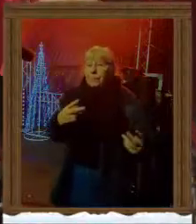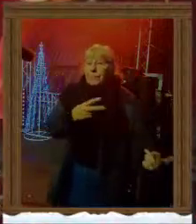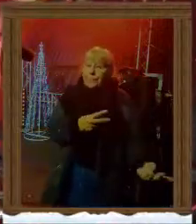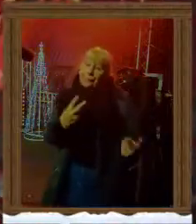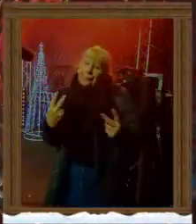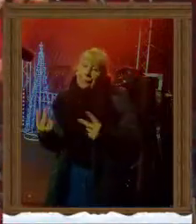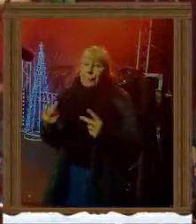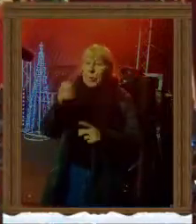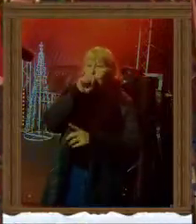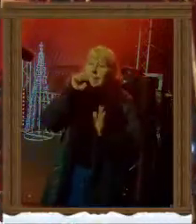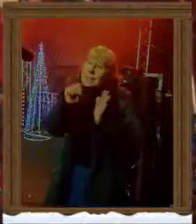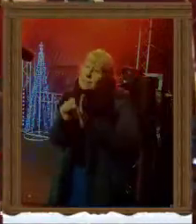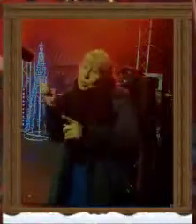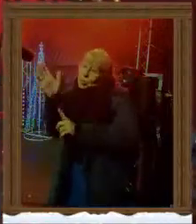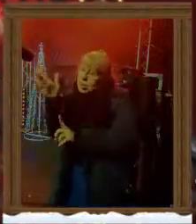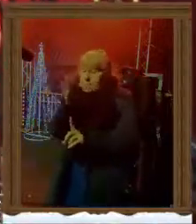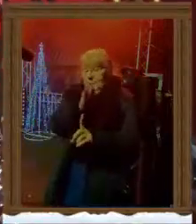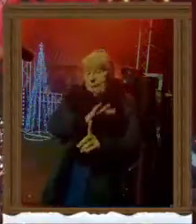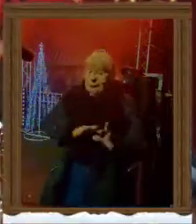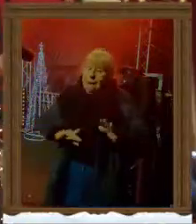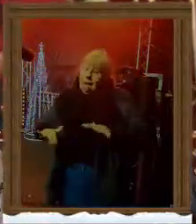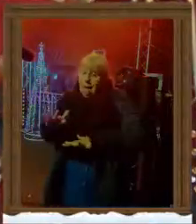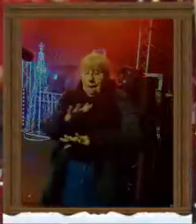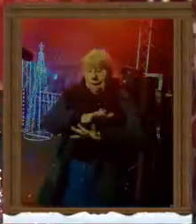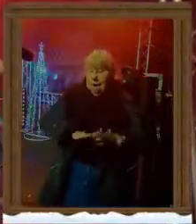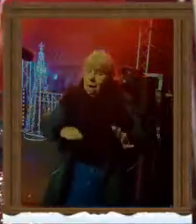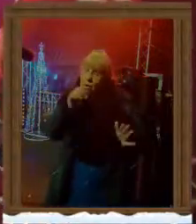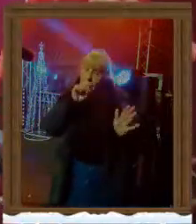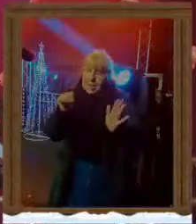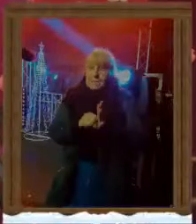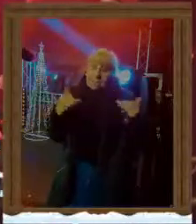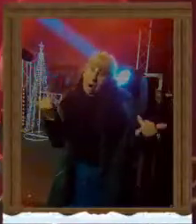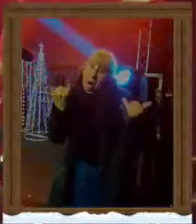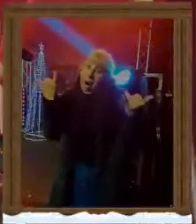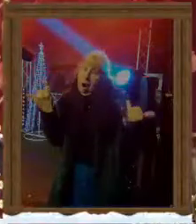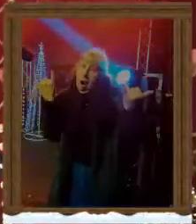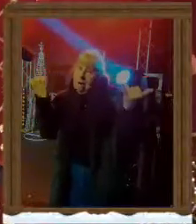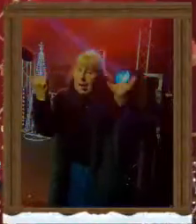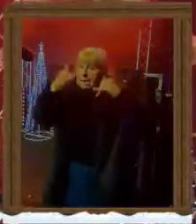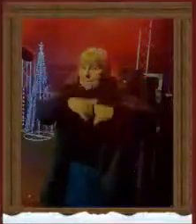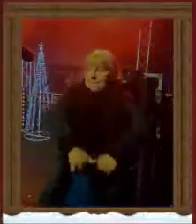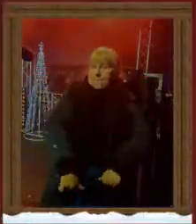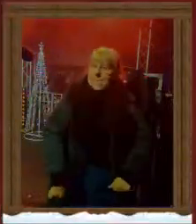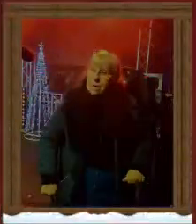Rocking around the Christmas tree at the Christmas party up.